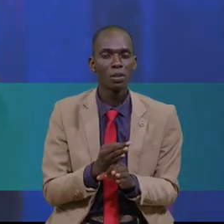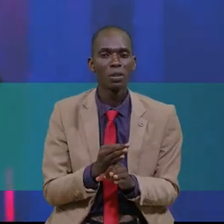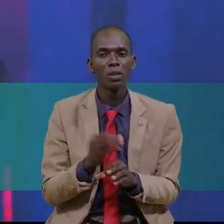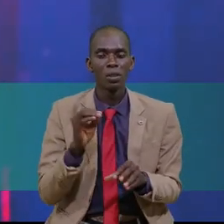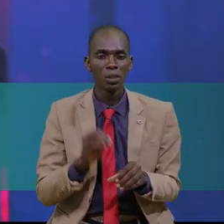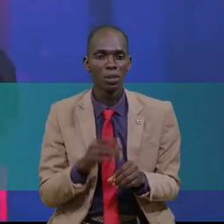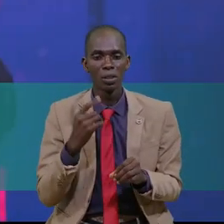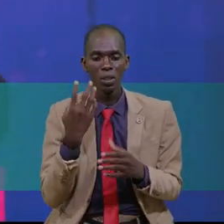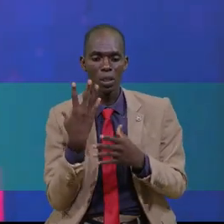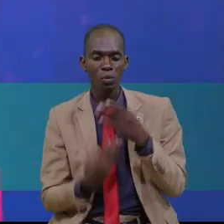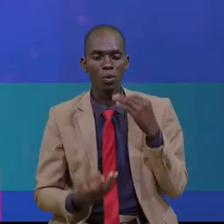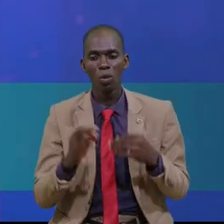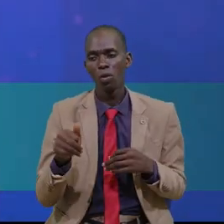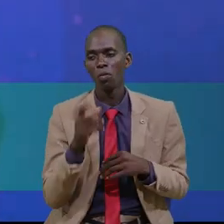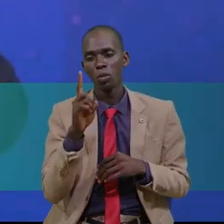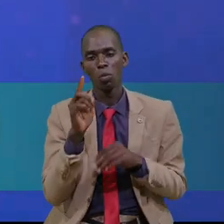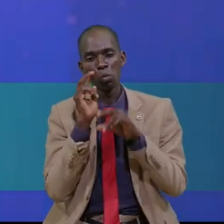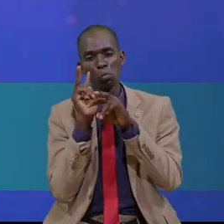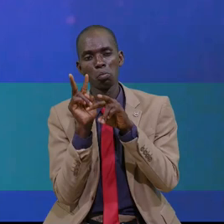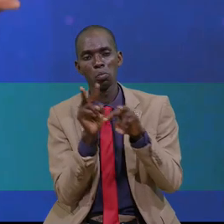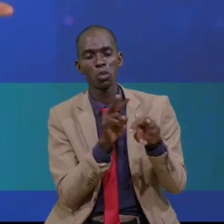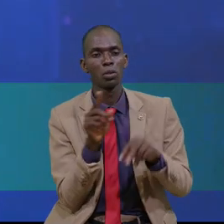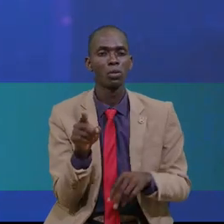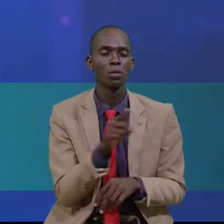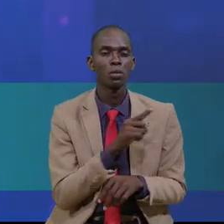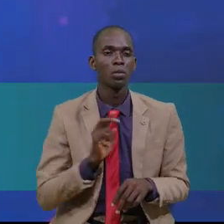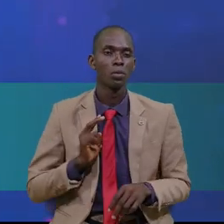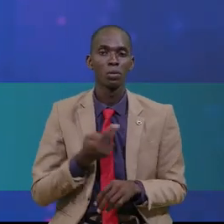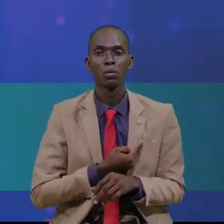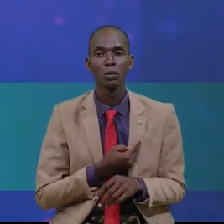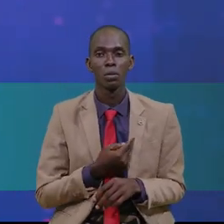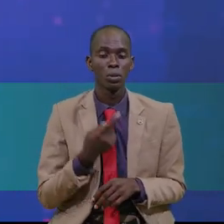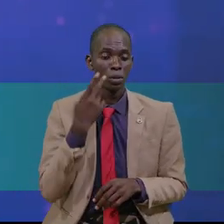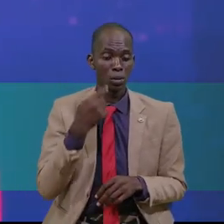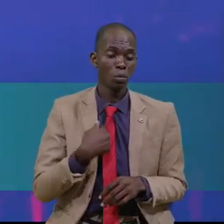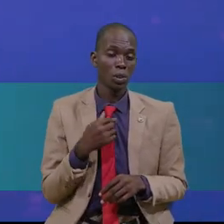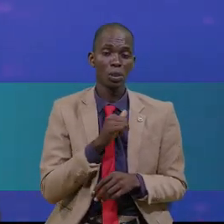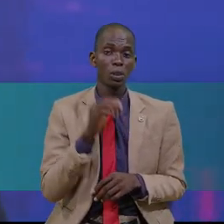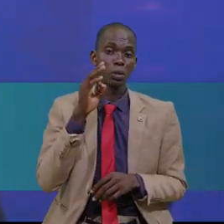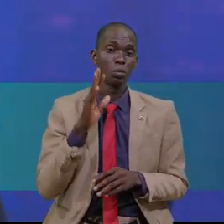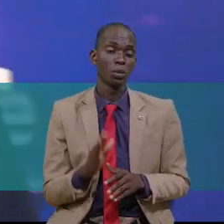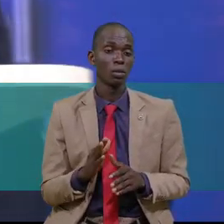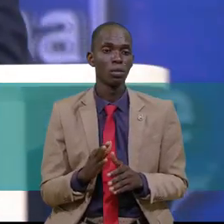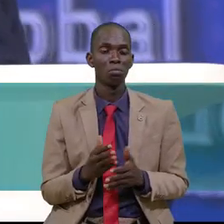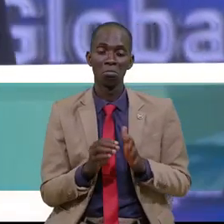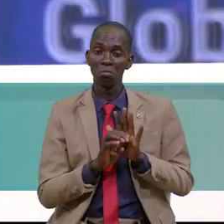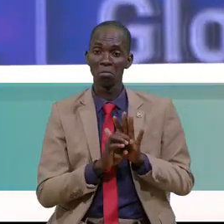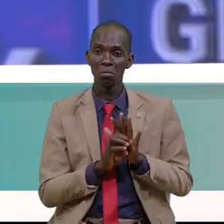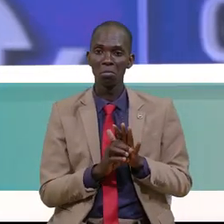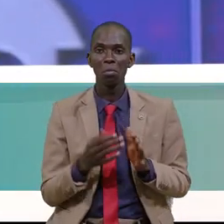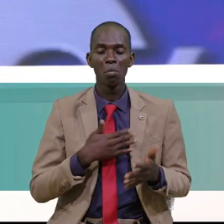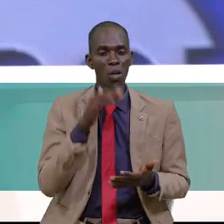anybody watching us. Look at me here, a preacher. Let's say my wife is